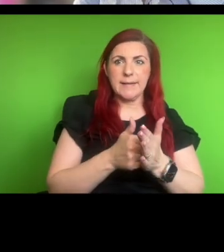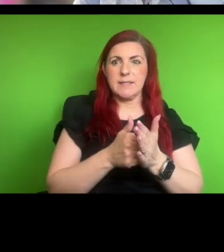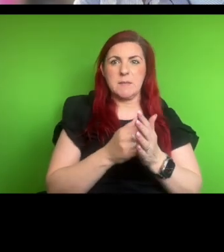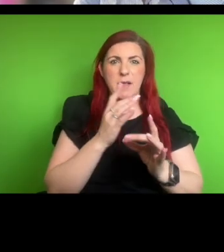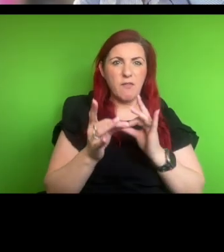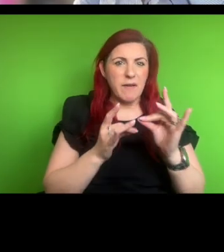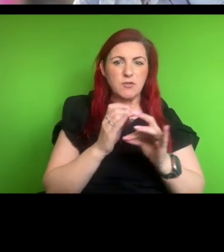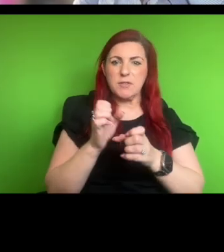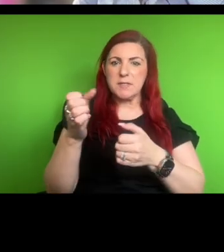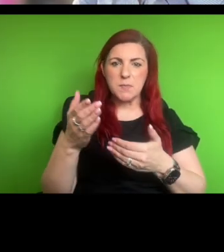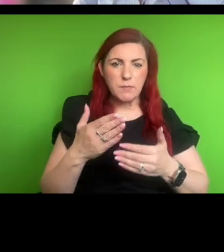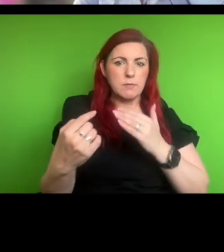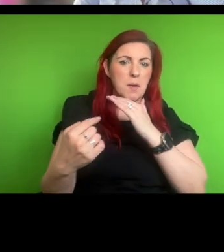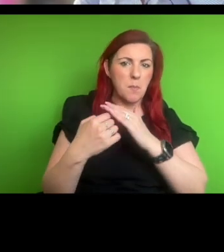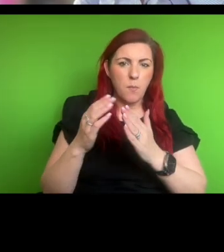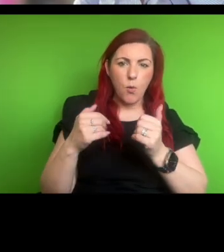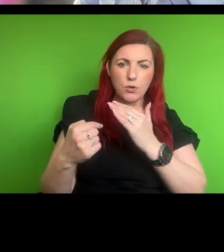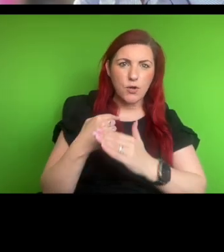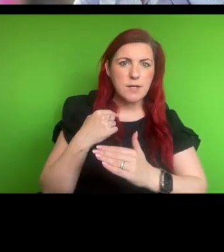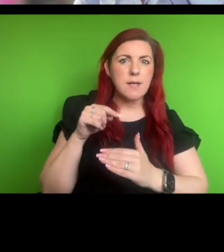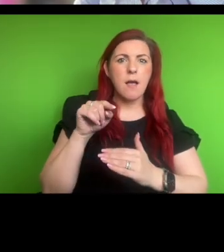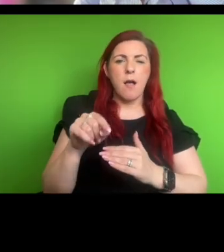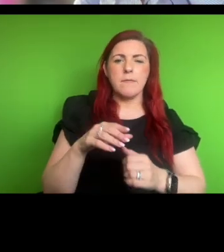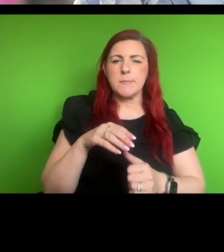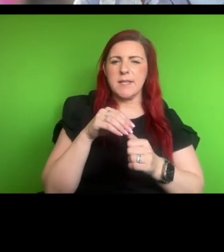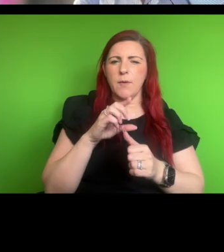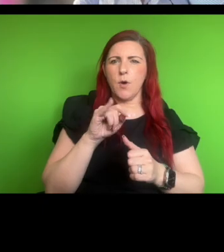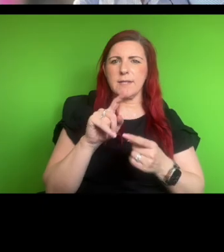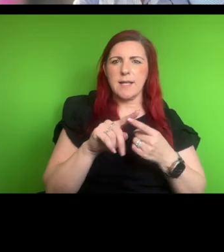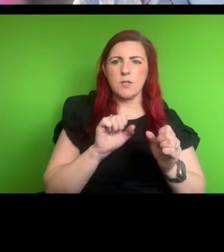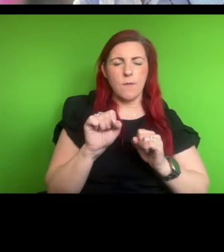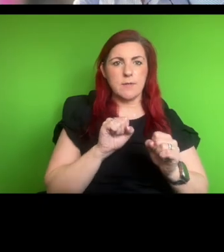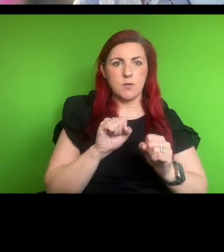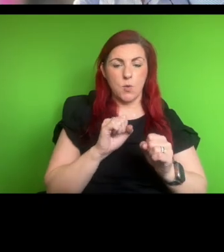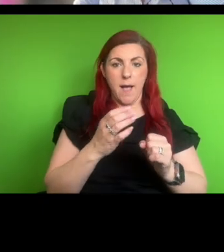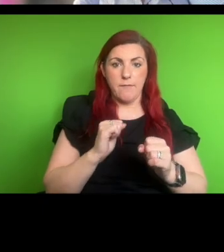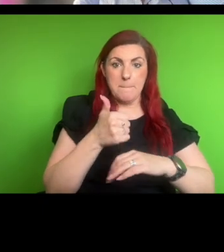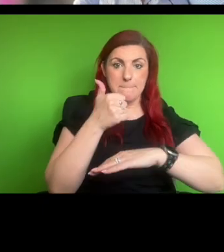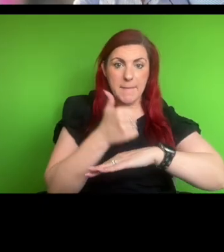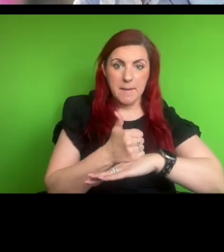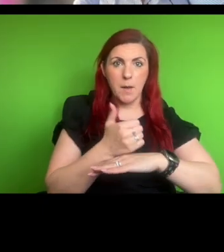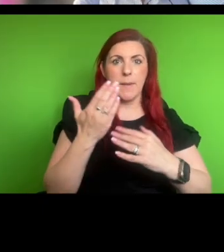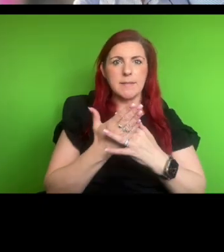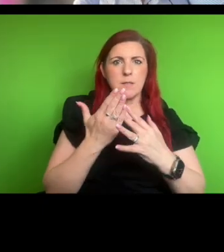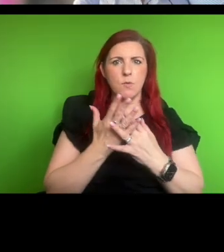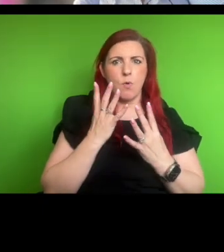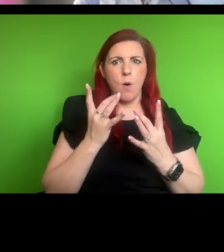products and services to meet minimum accessibility requirements from 28th of